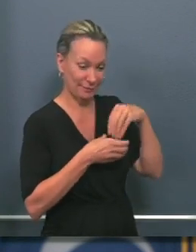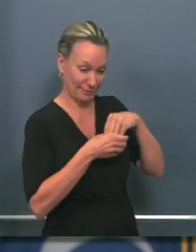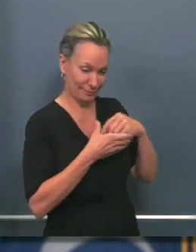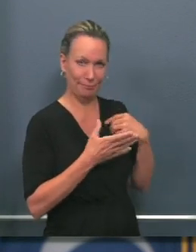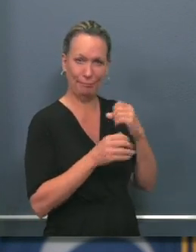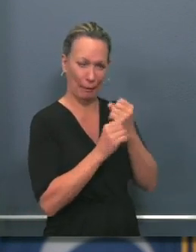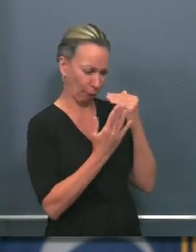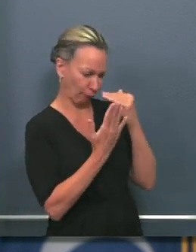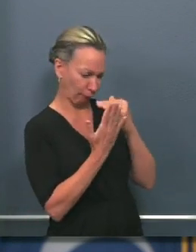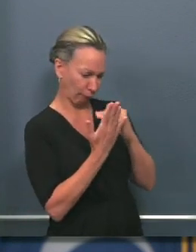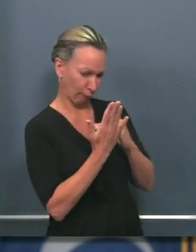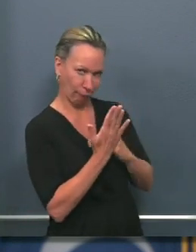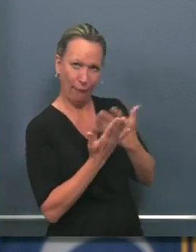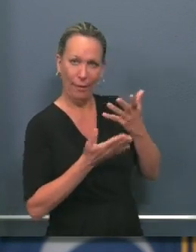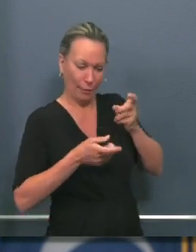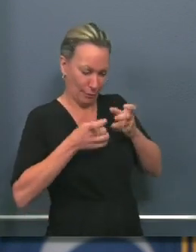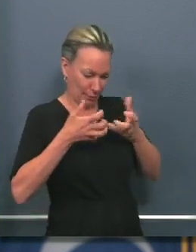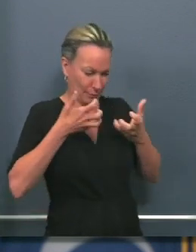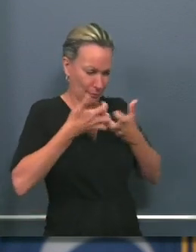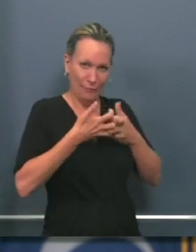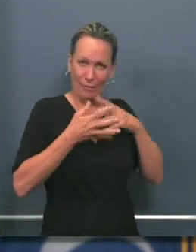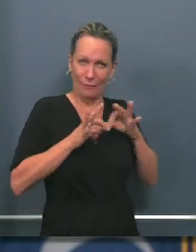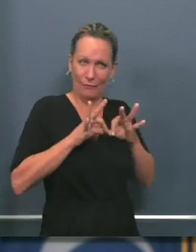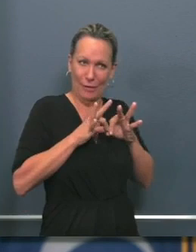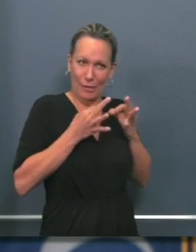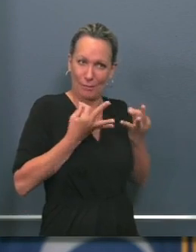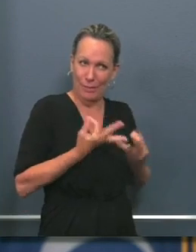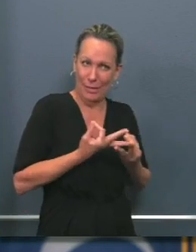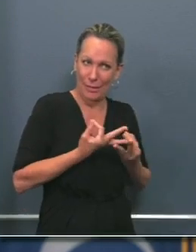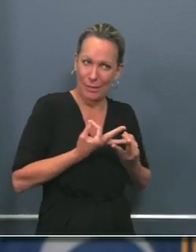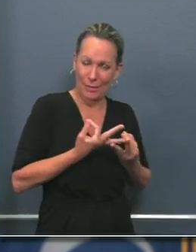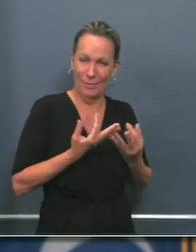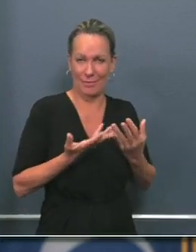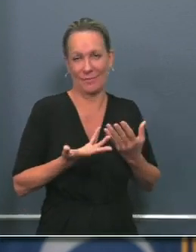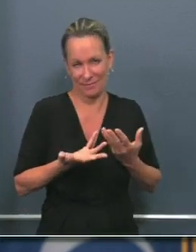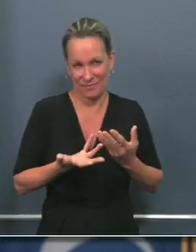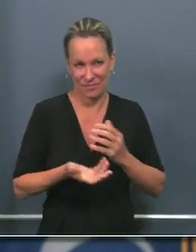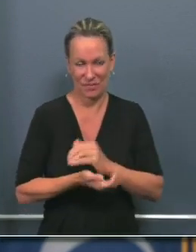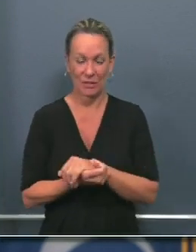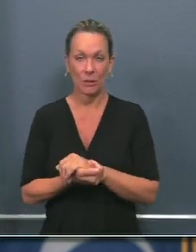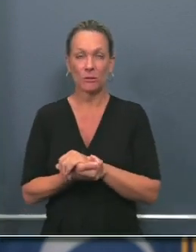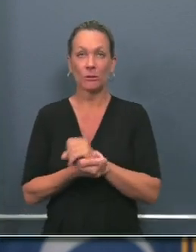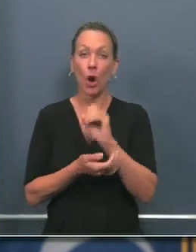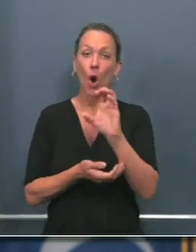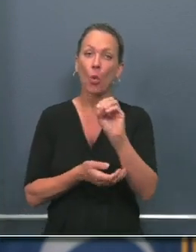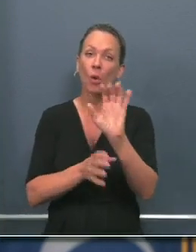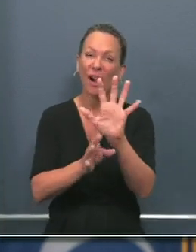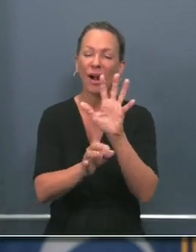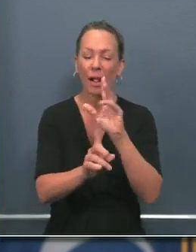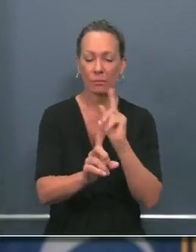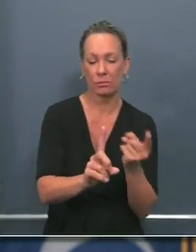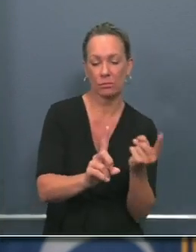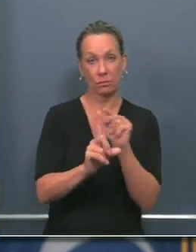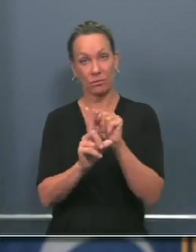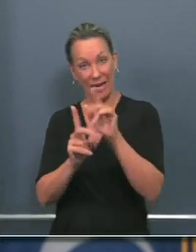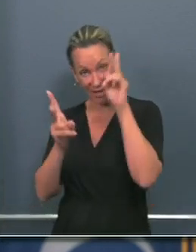appropriate to the task. And I'll keep you abreast on whether or not they're met in my house.